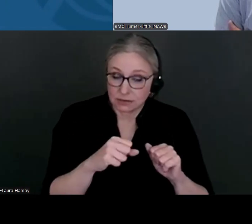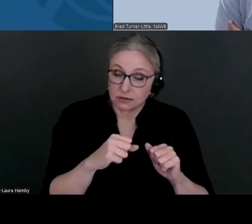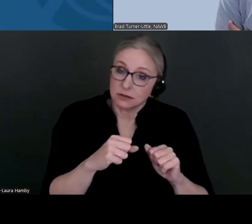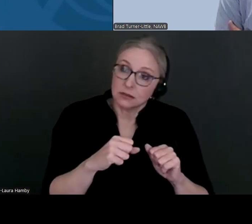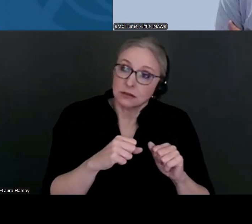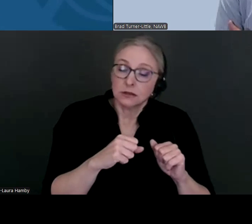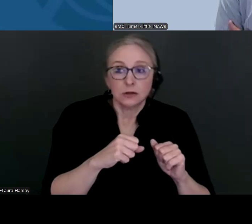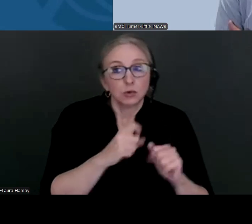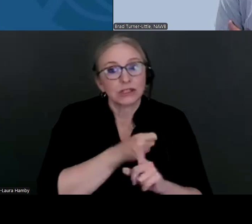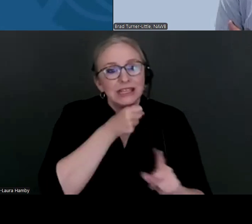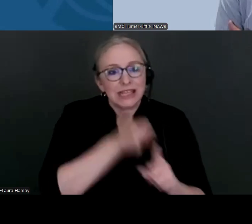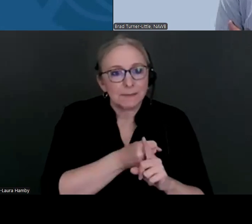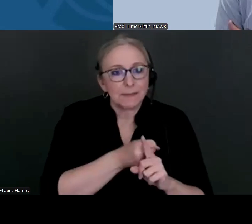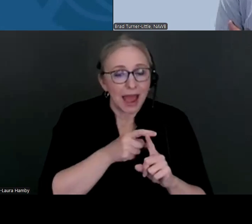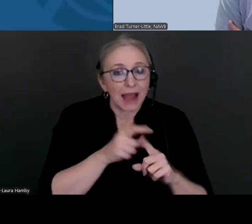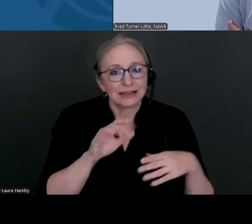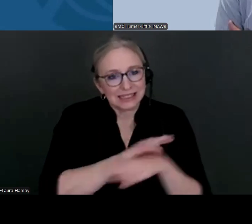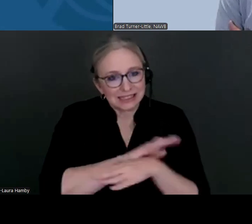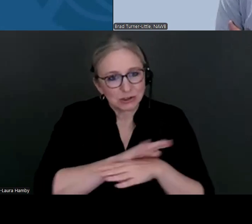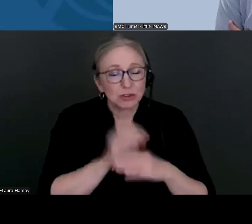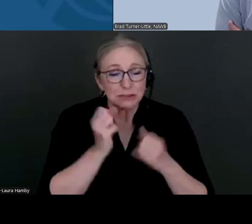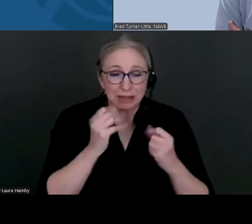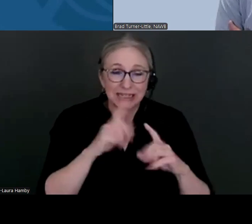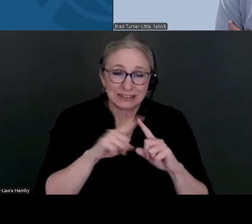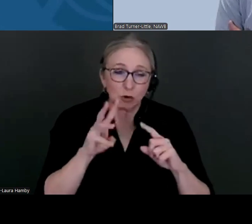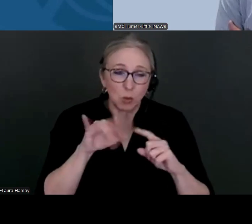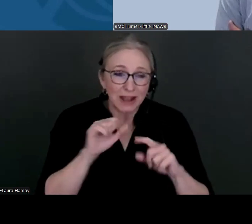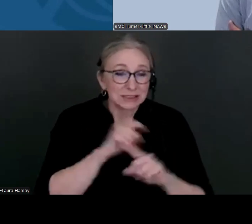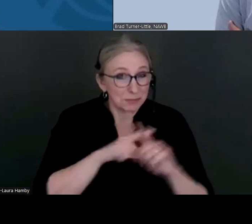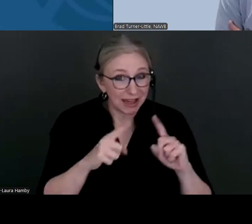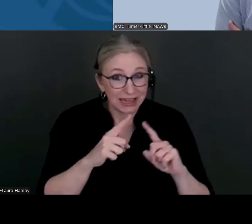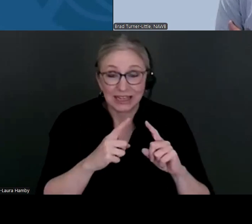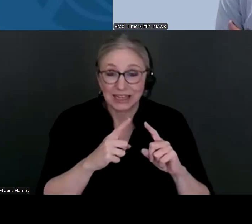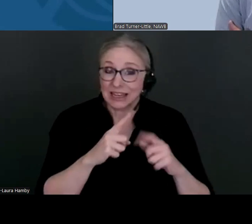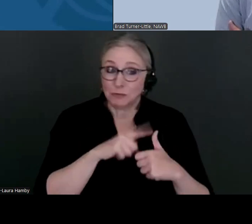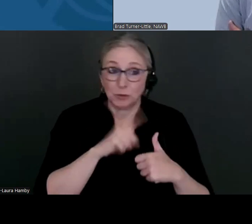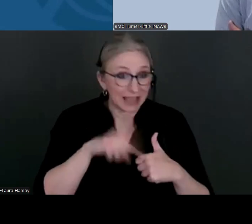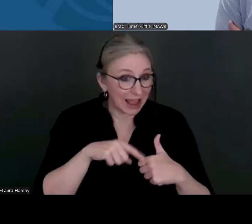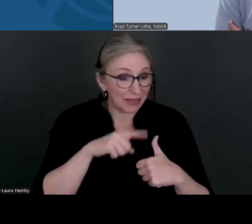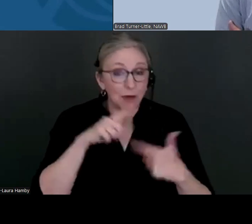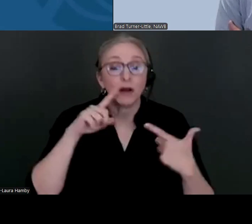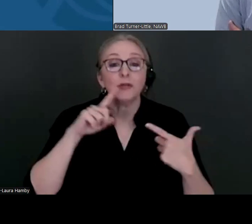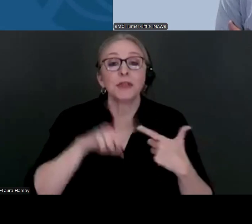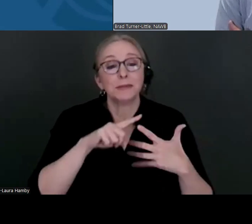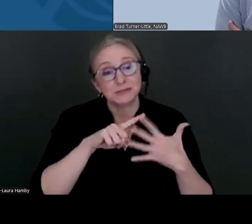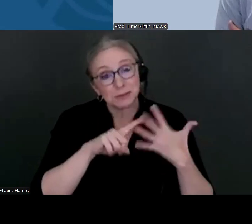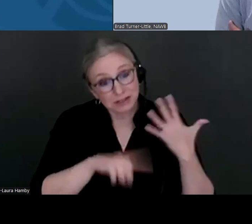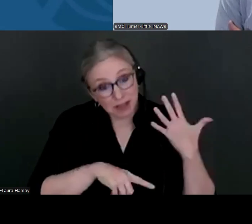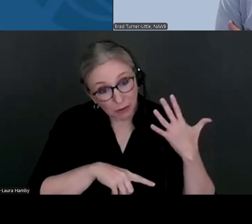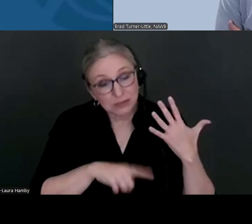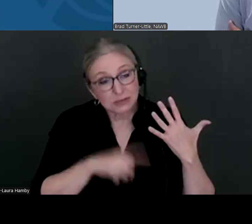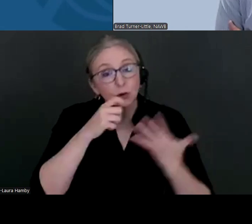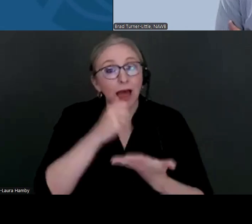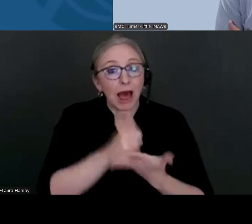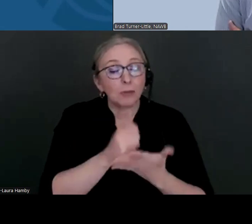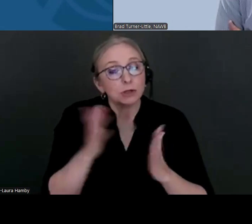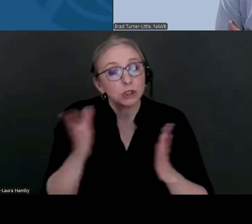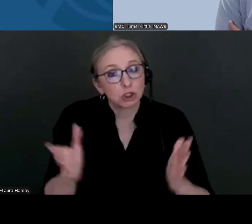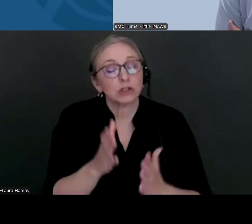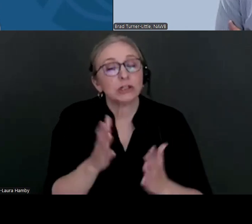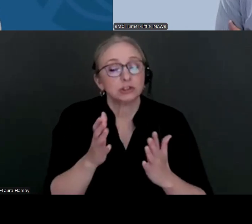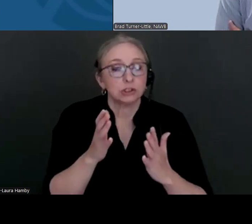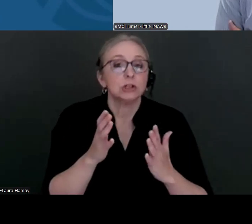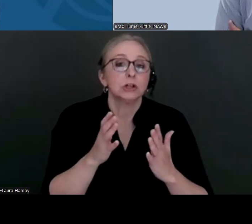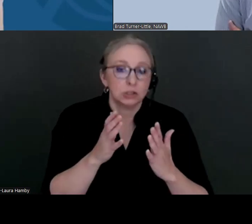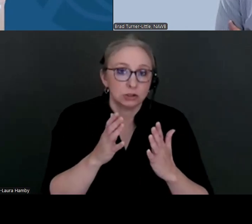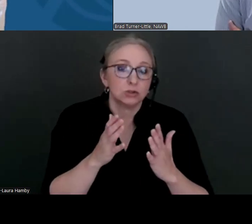hurting the industry in a lot of ways. But if that one can't be addressed, maybe looking at some of these others can help to lift